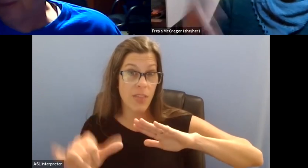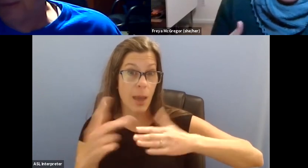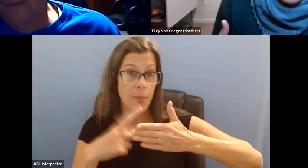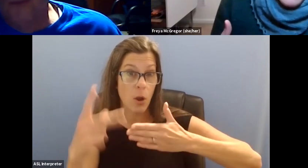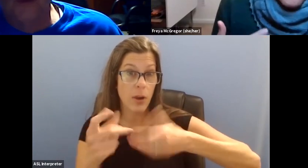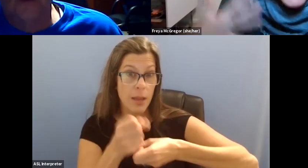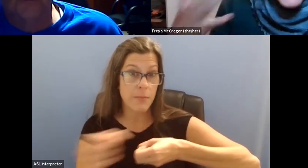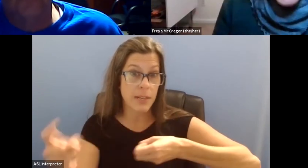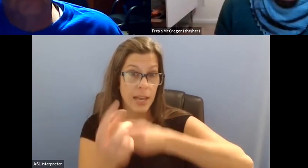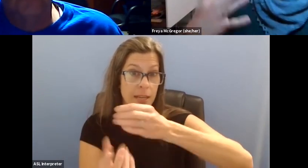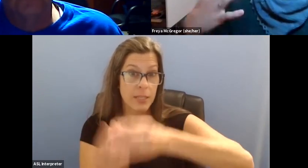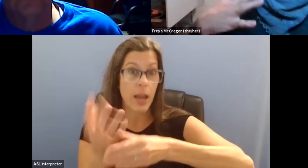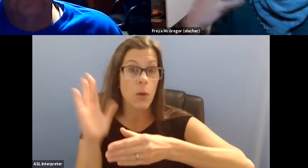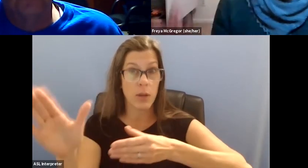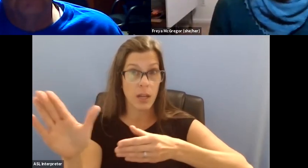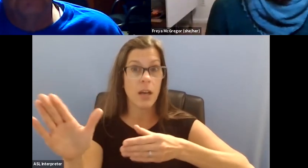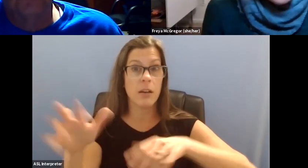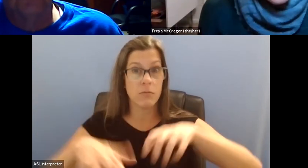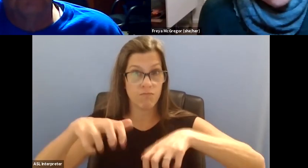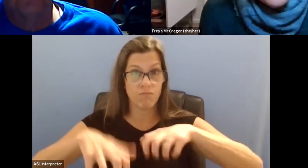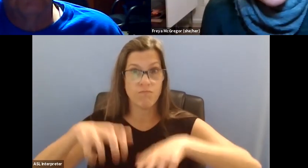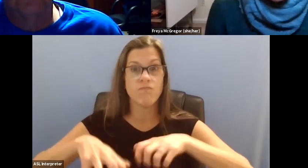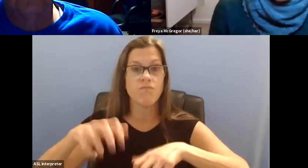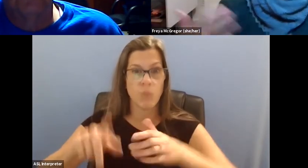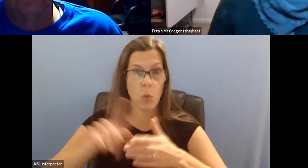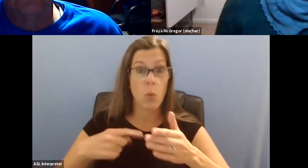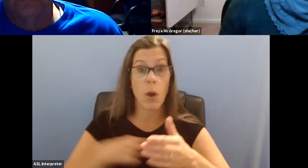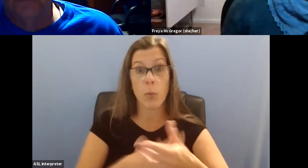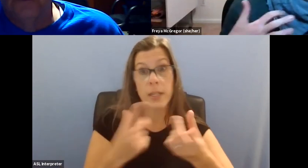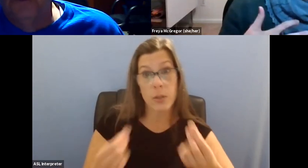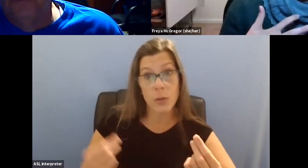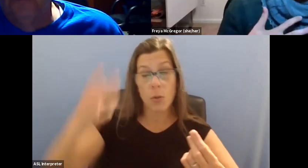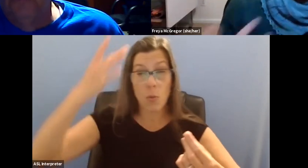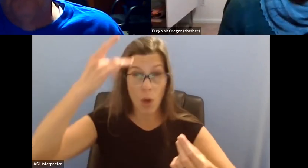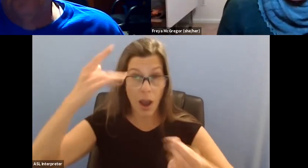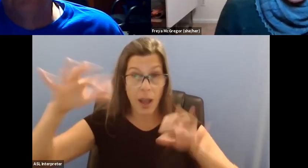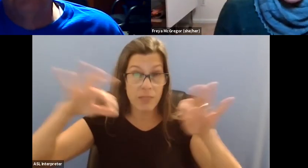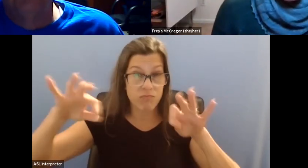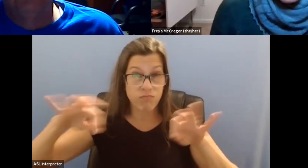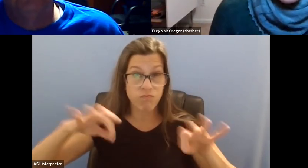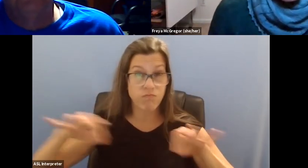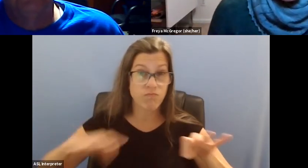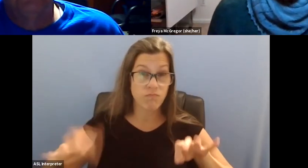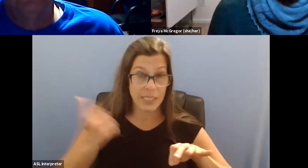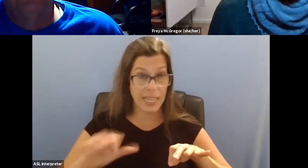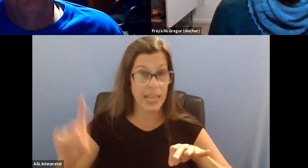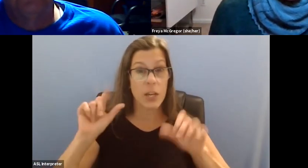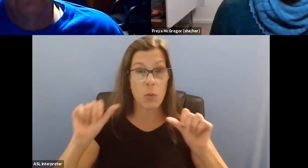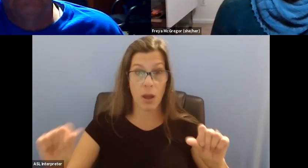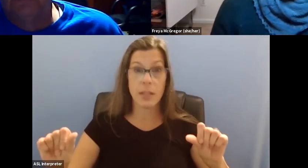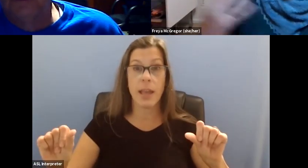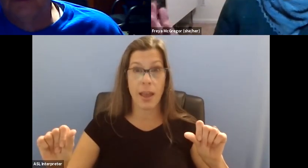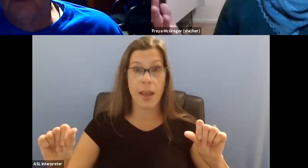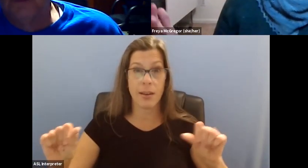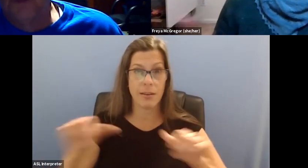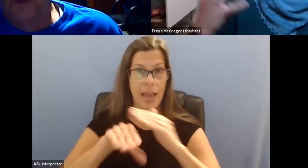I'm going to write up what we do, what, how we do, what we do, why we did it so that anyone can get hold of that, um, through our website,